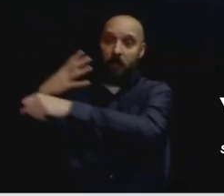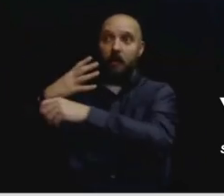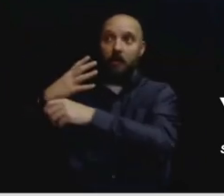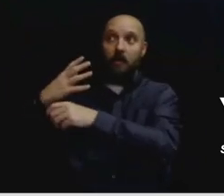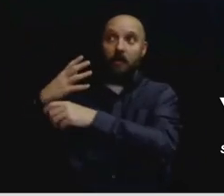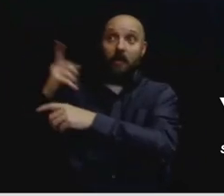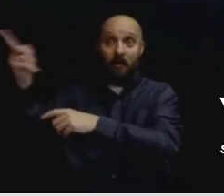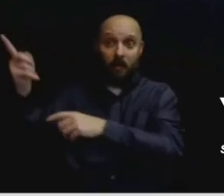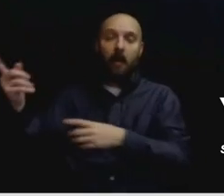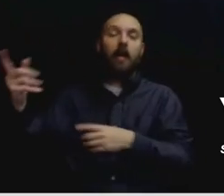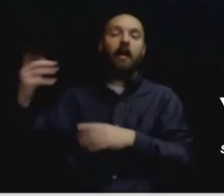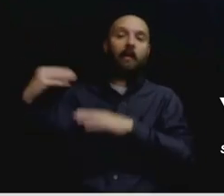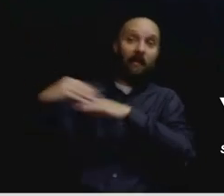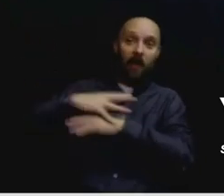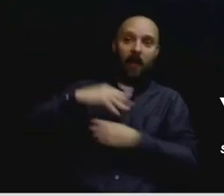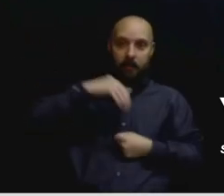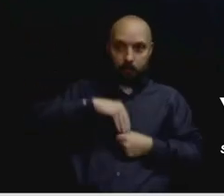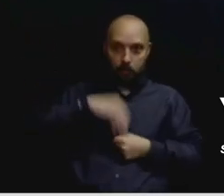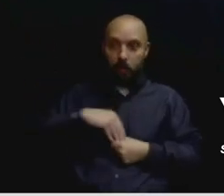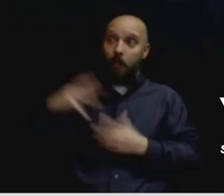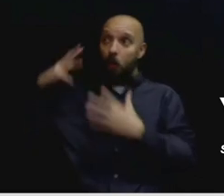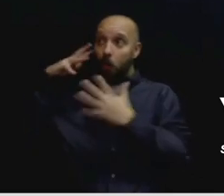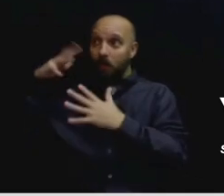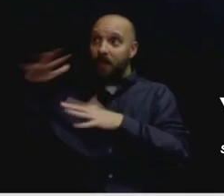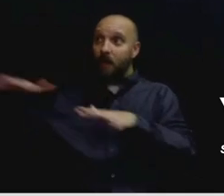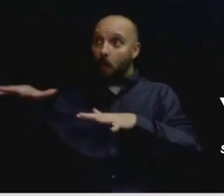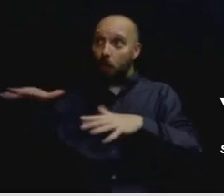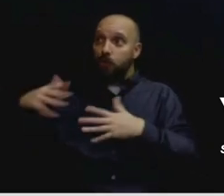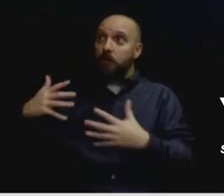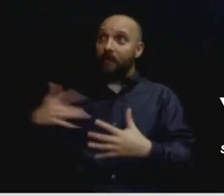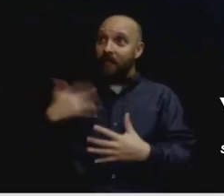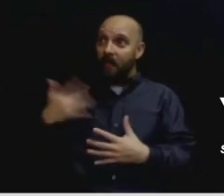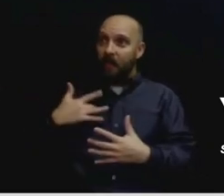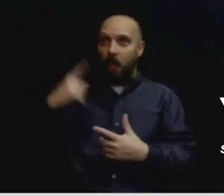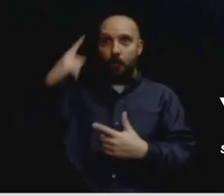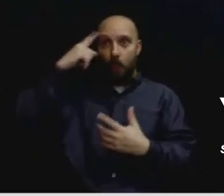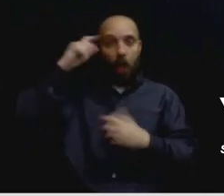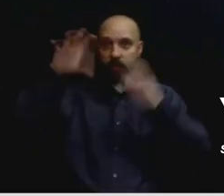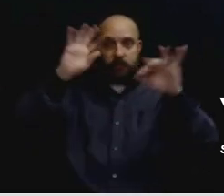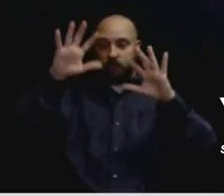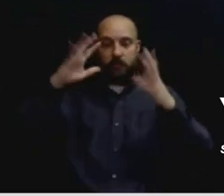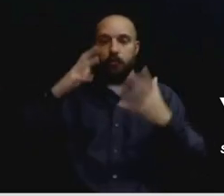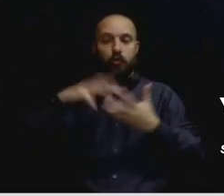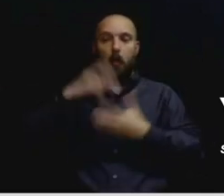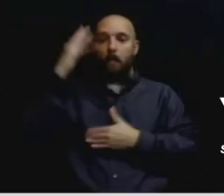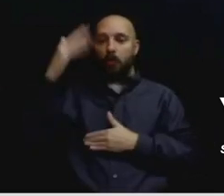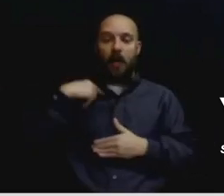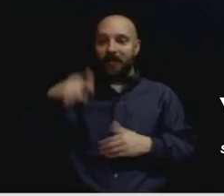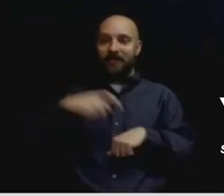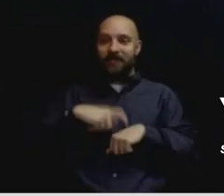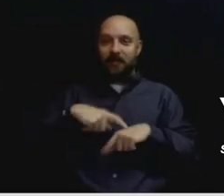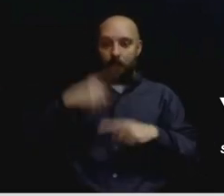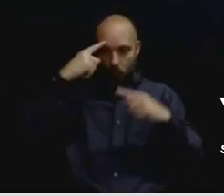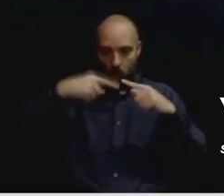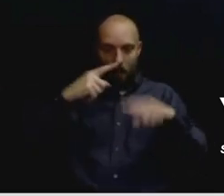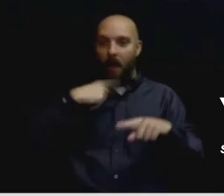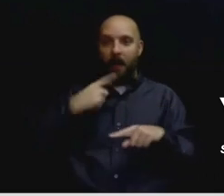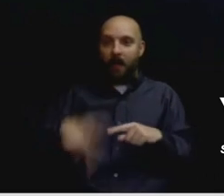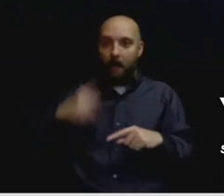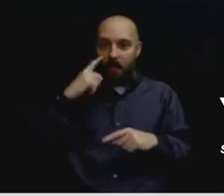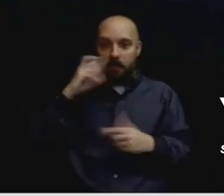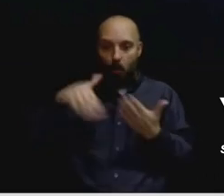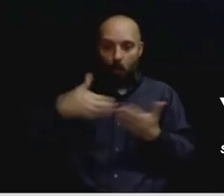The noises, the vibrations, the feelings, the scattered thoughts, it's all too much. I need time to process, but I cannot because of all of this